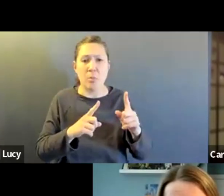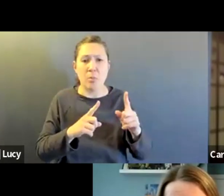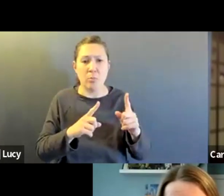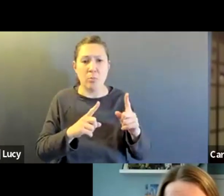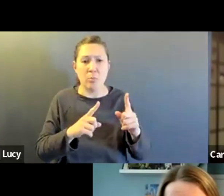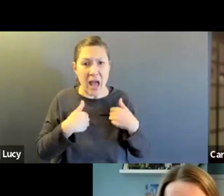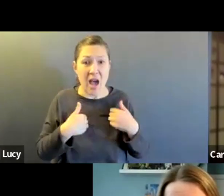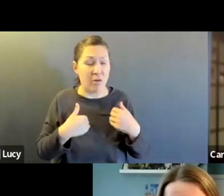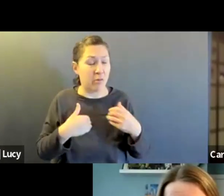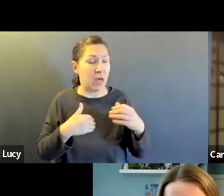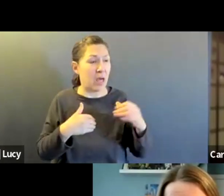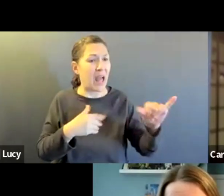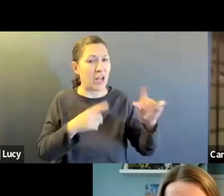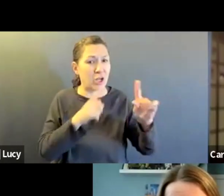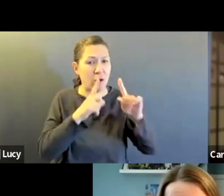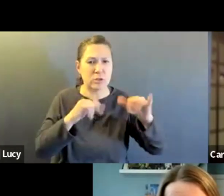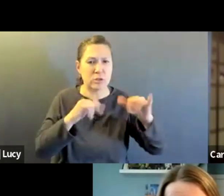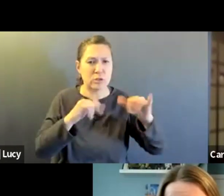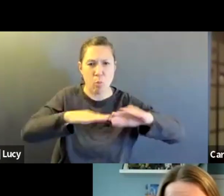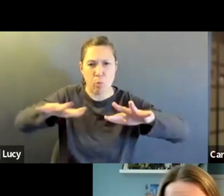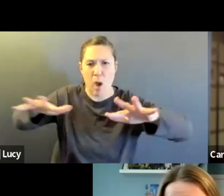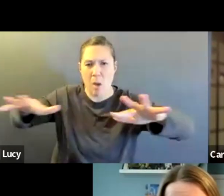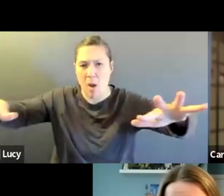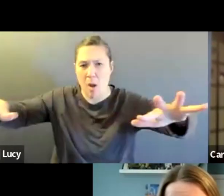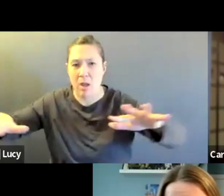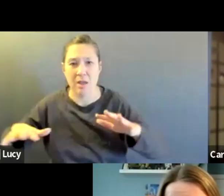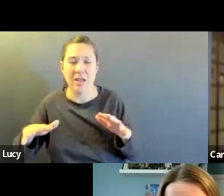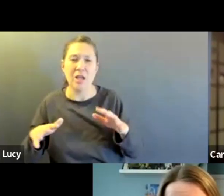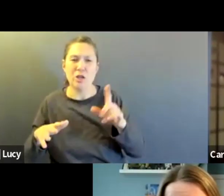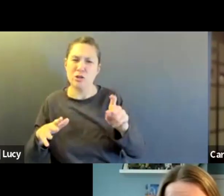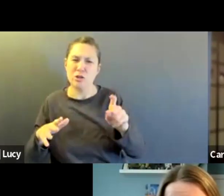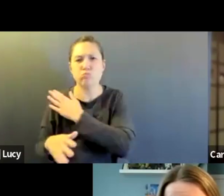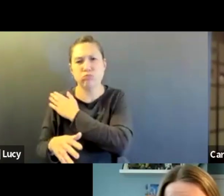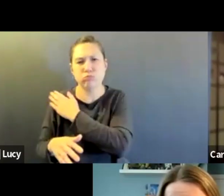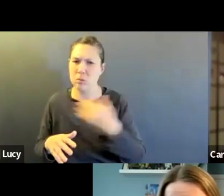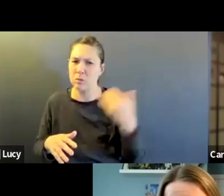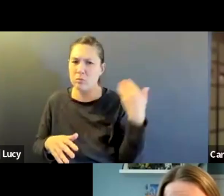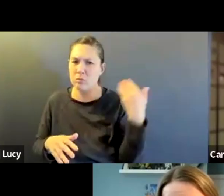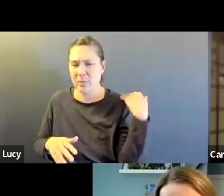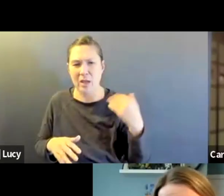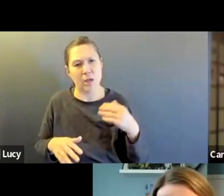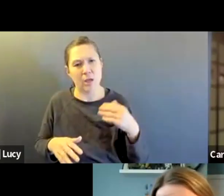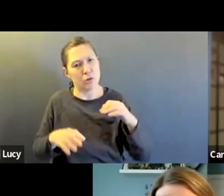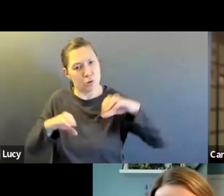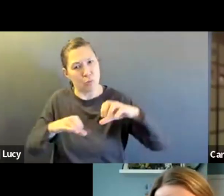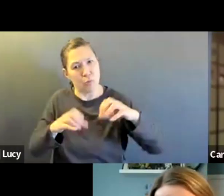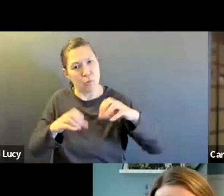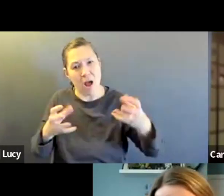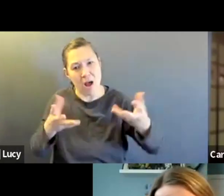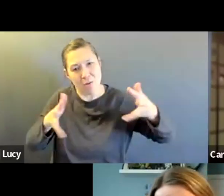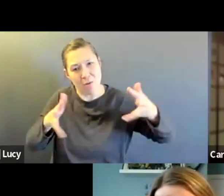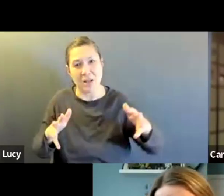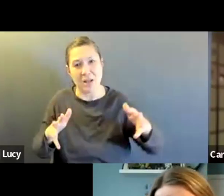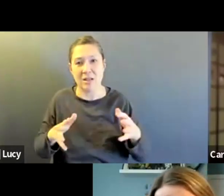what we've been doing, just keep on doing it, or start to give yourself more credit for what you're already doing. Because I think a lot of the work that we do